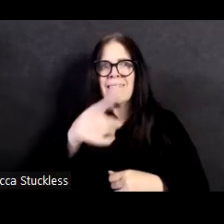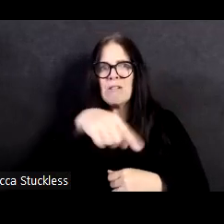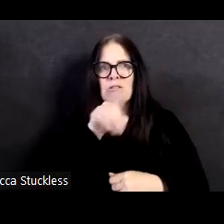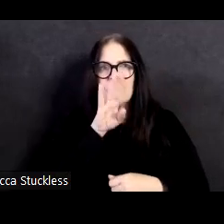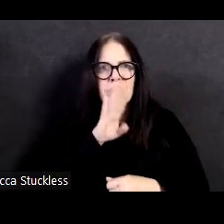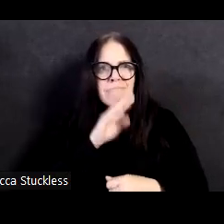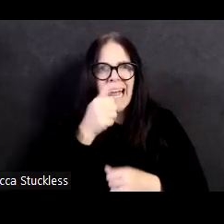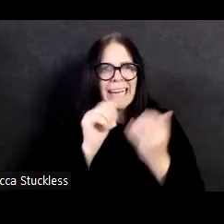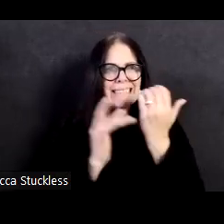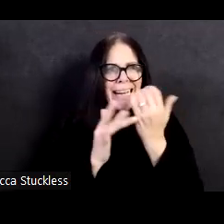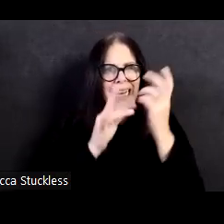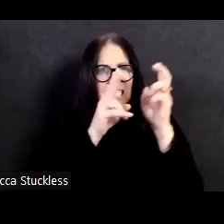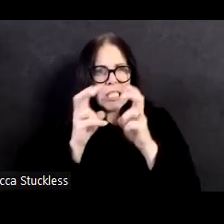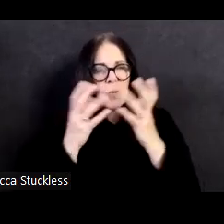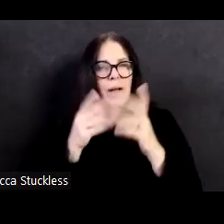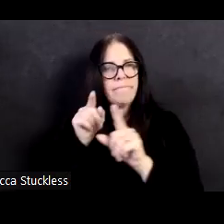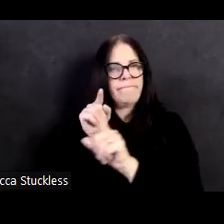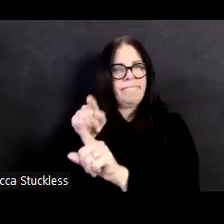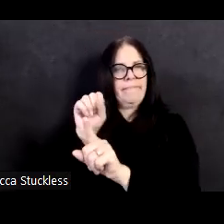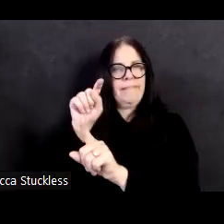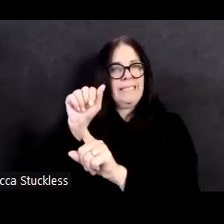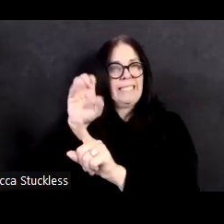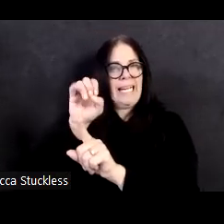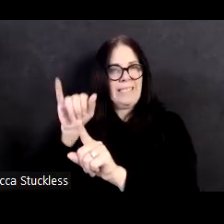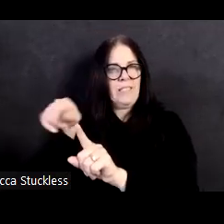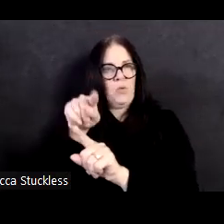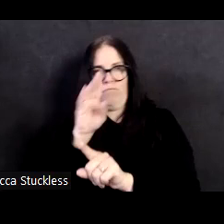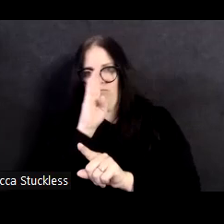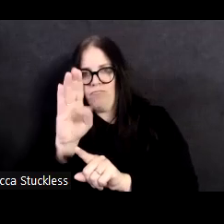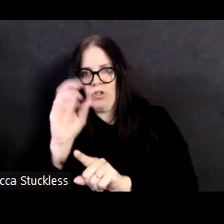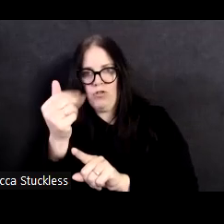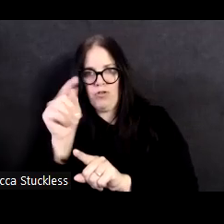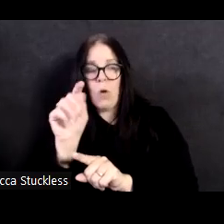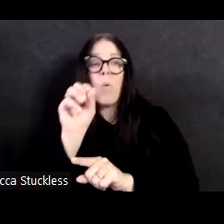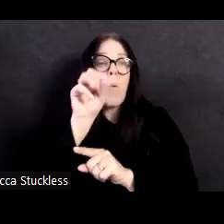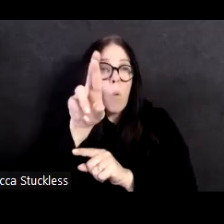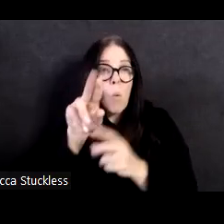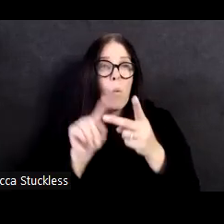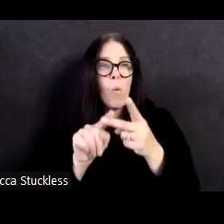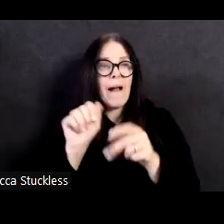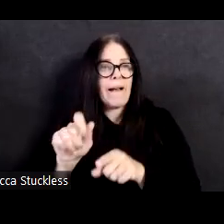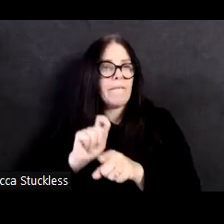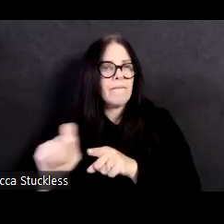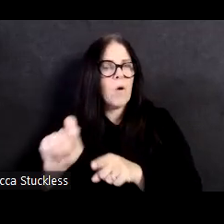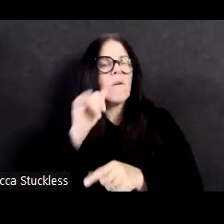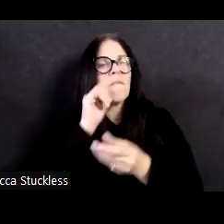during today's webinar, please reach out to Stacy directly in chat, or you can call